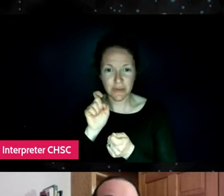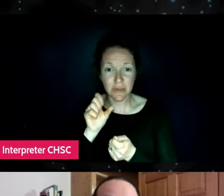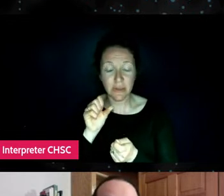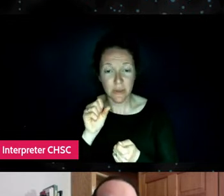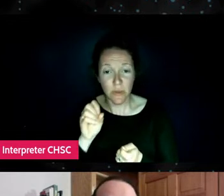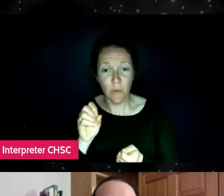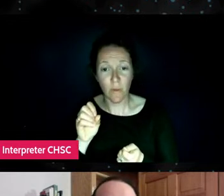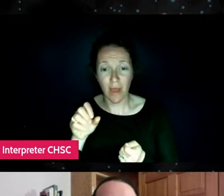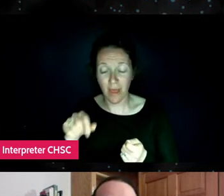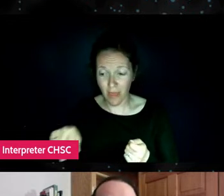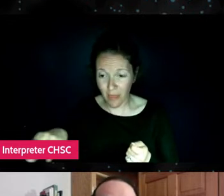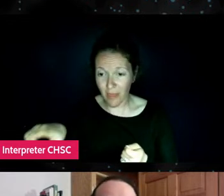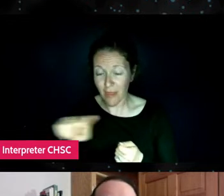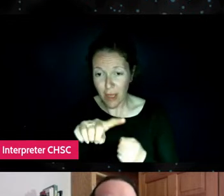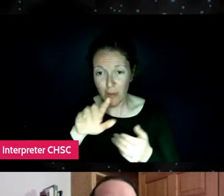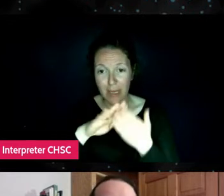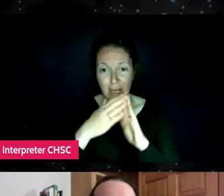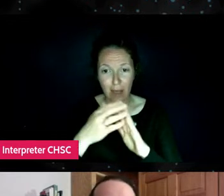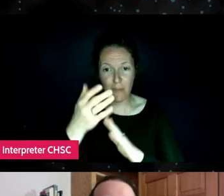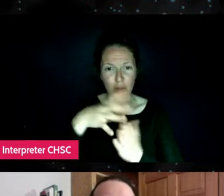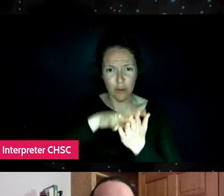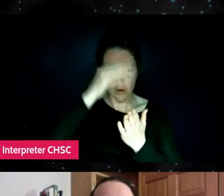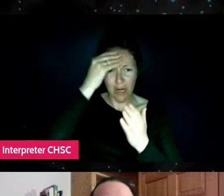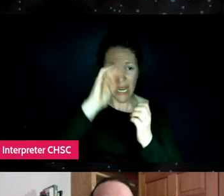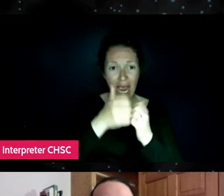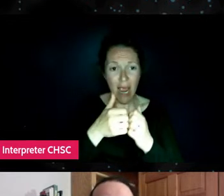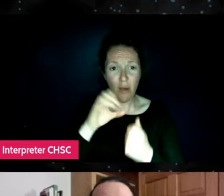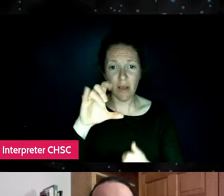educated on how climate change impacts their lives,